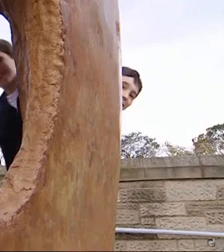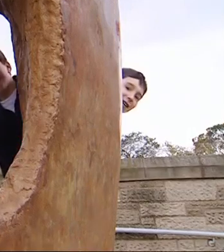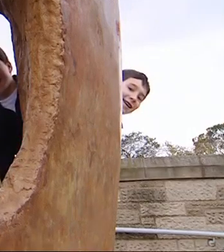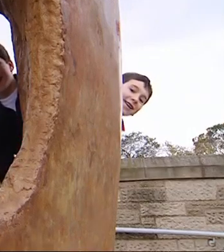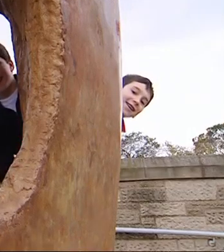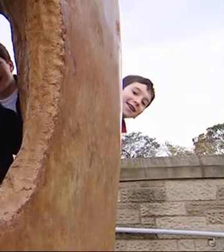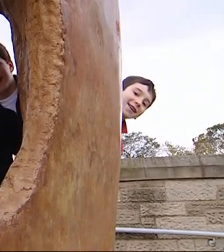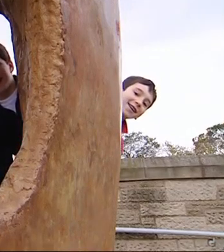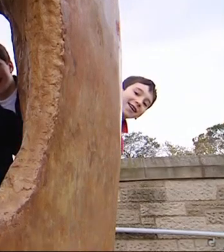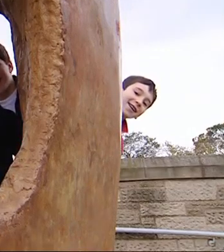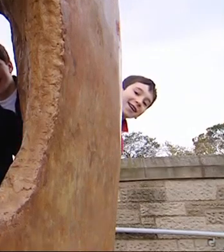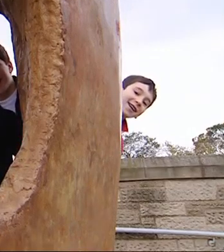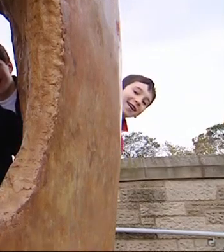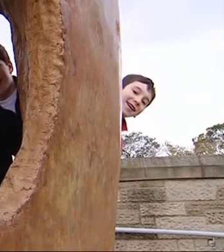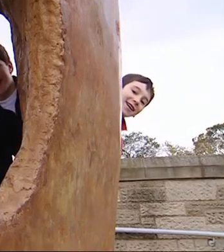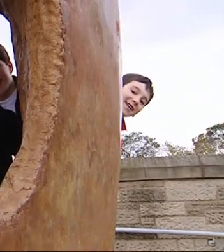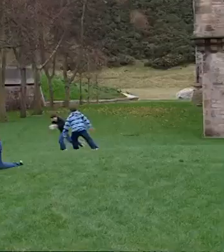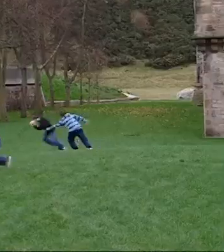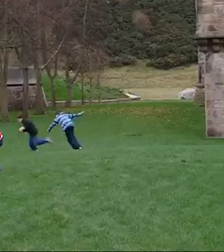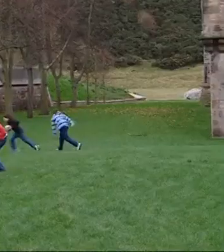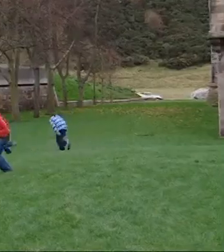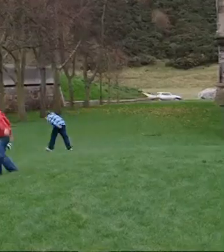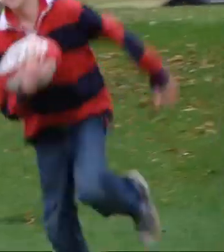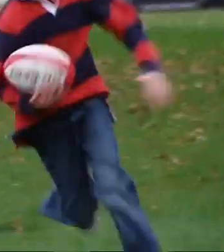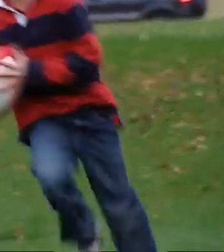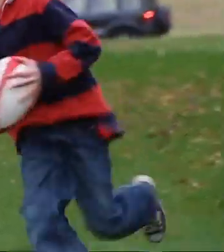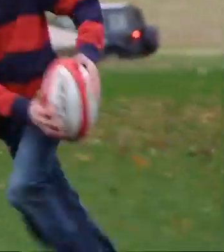We all got to school together!